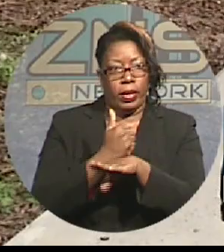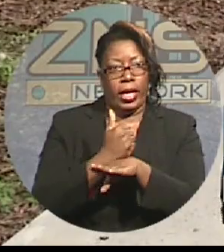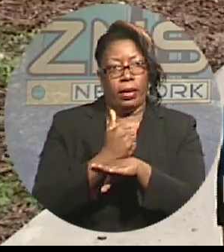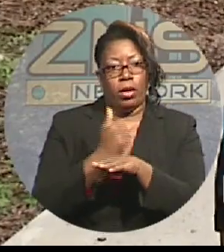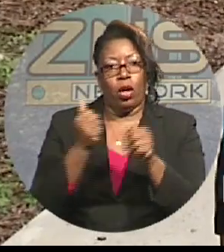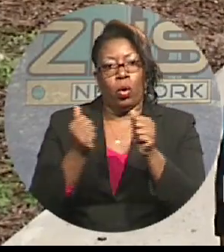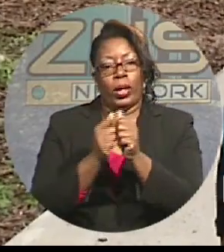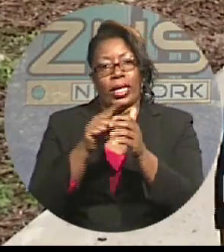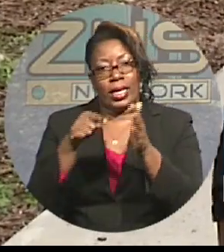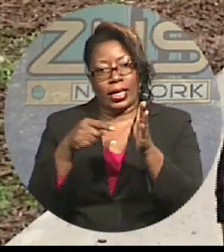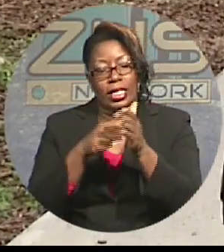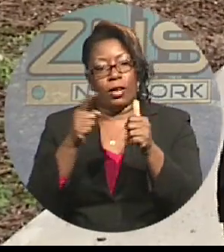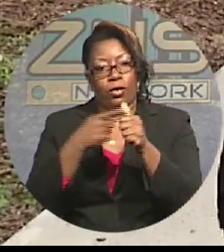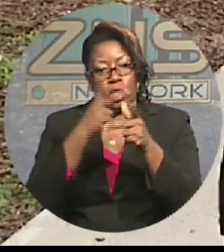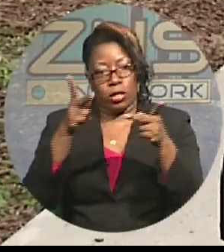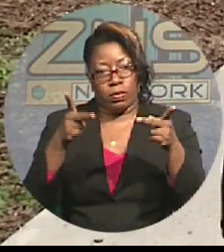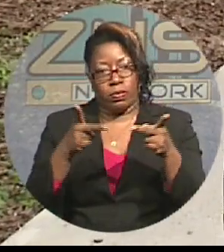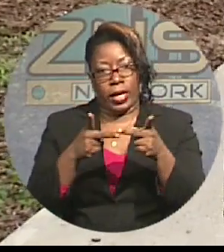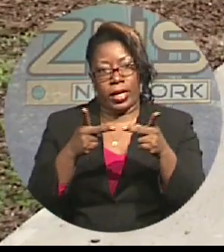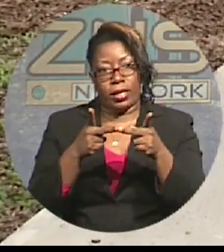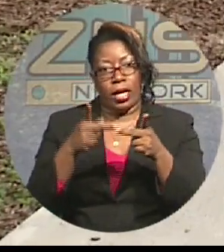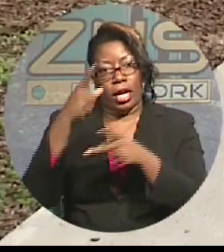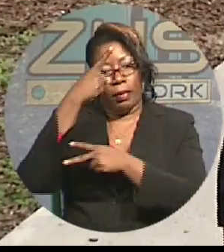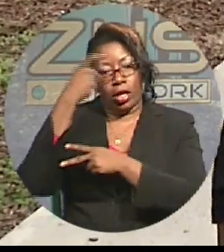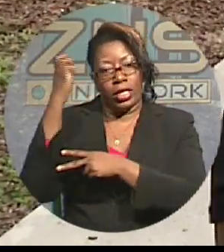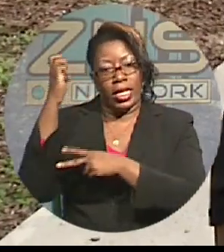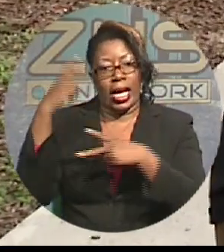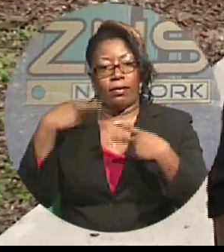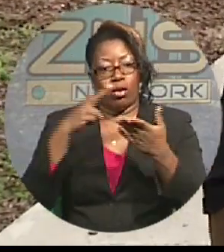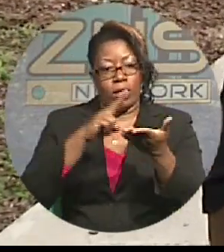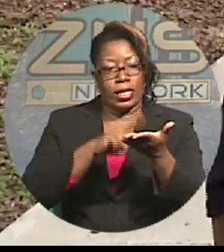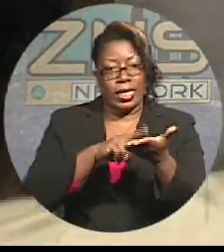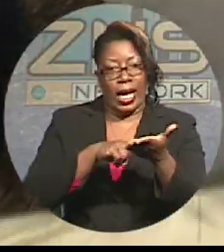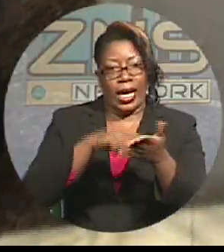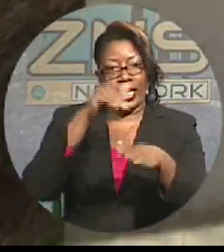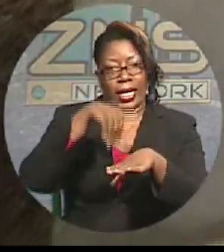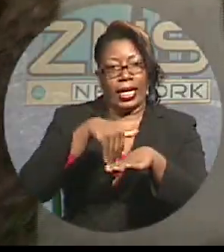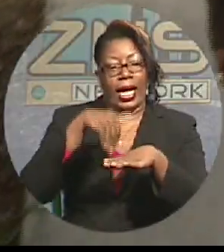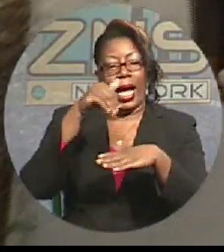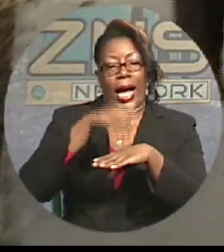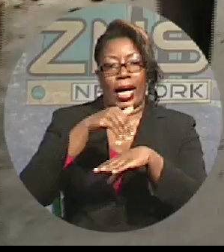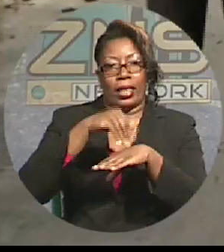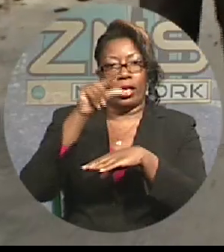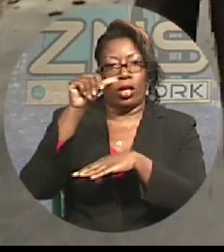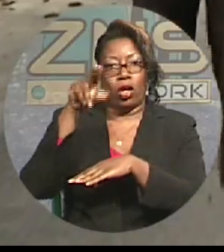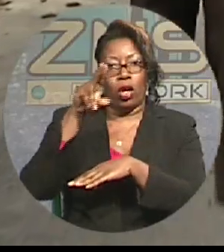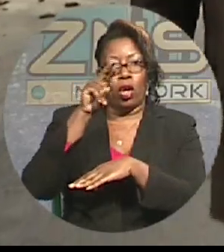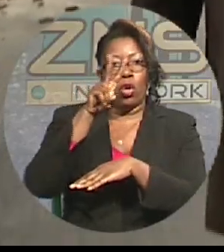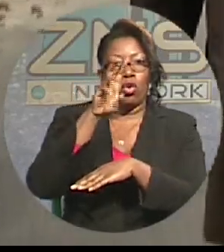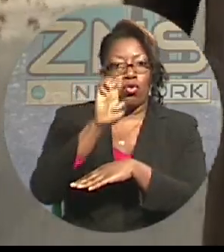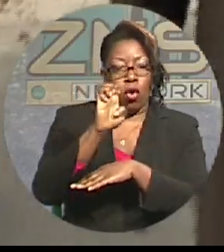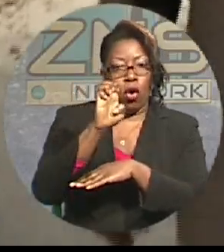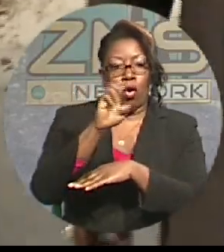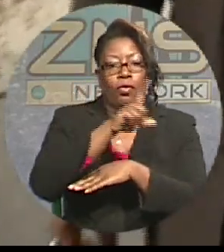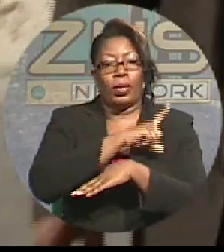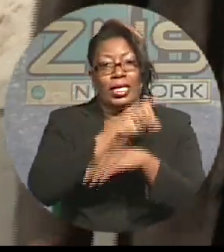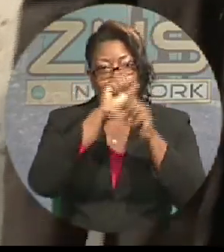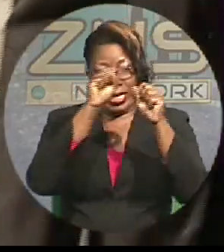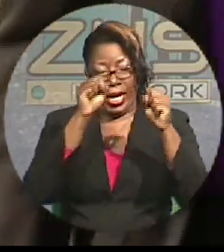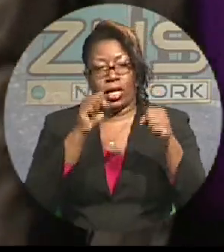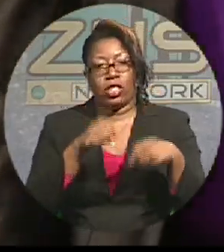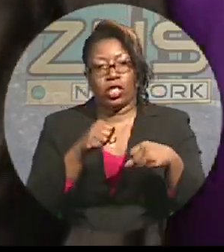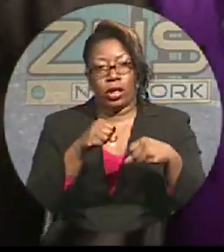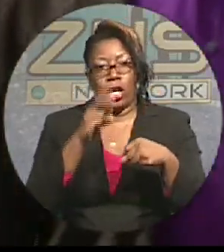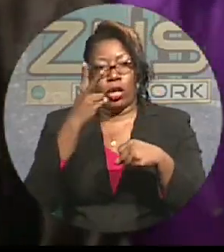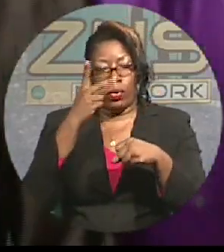place, as he says he has to sign in three times a week at the Grove Police Station. His attorney, Michael Kemp, also indicated that Saunders has